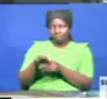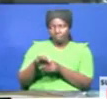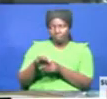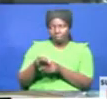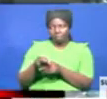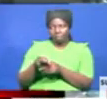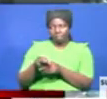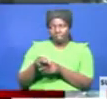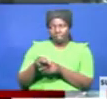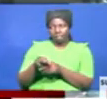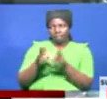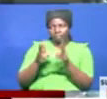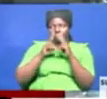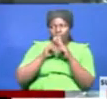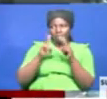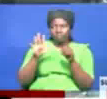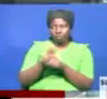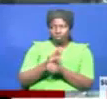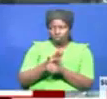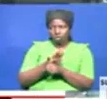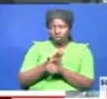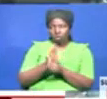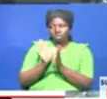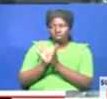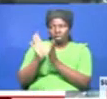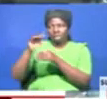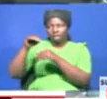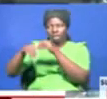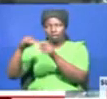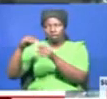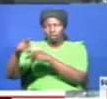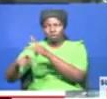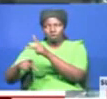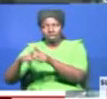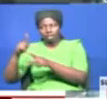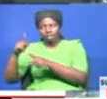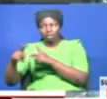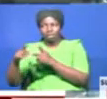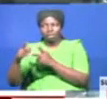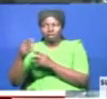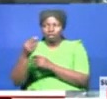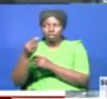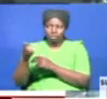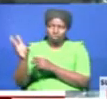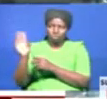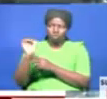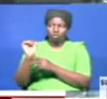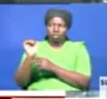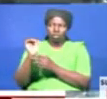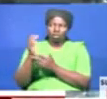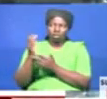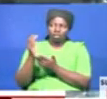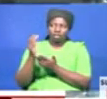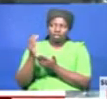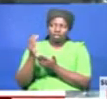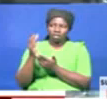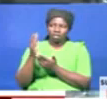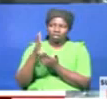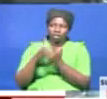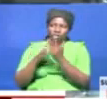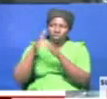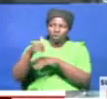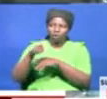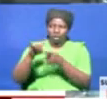were peaceful, and generally the electoral process was passed the standards according